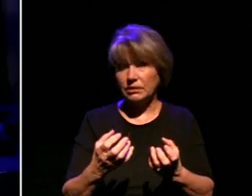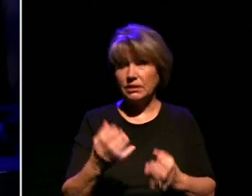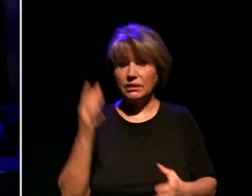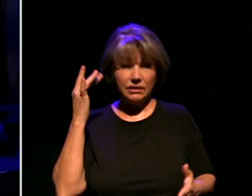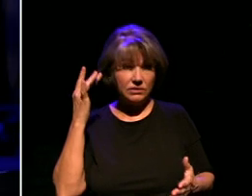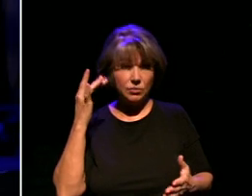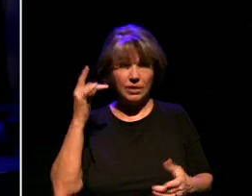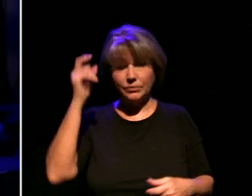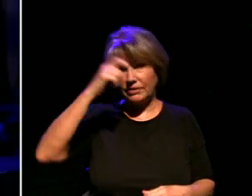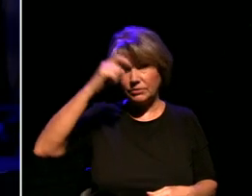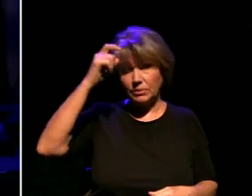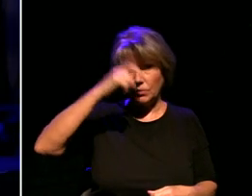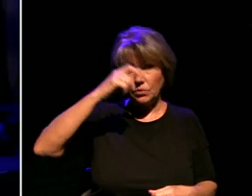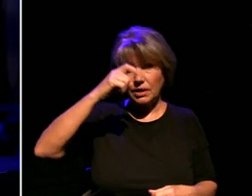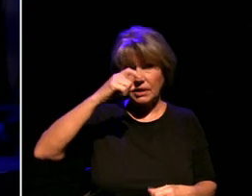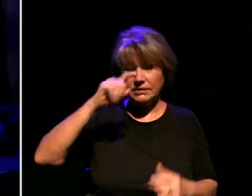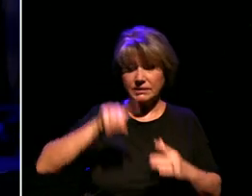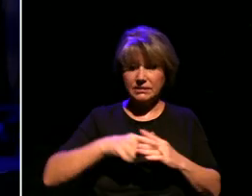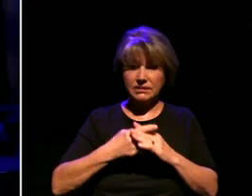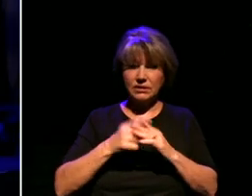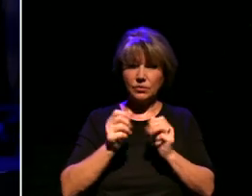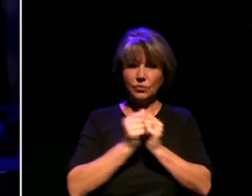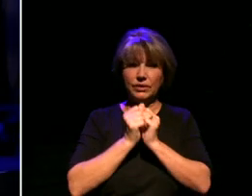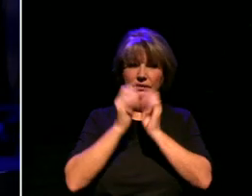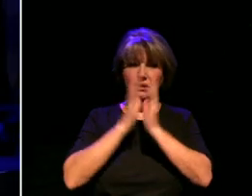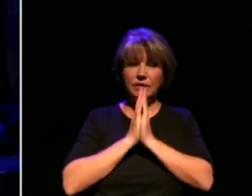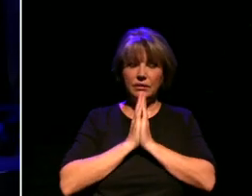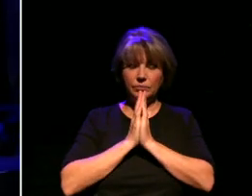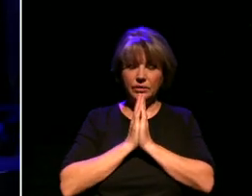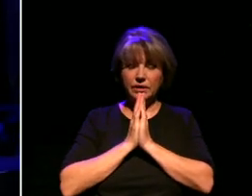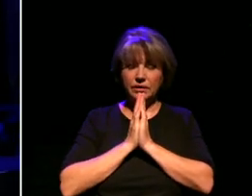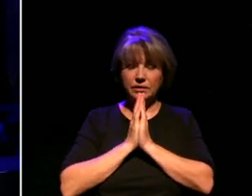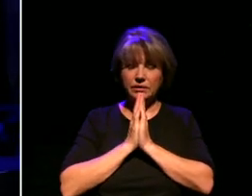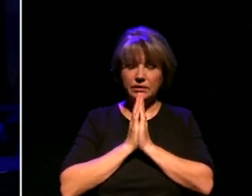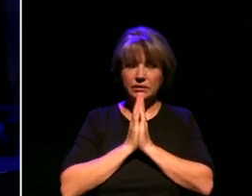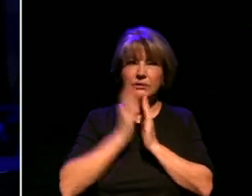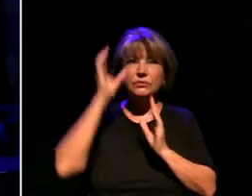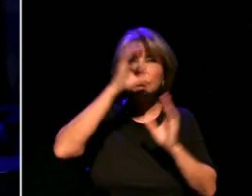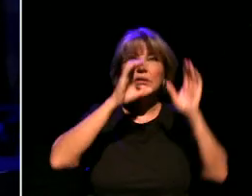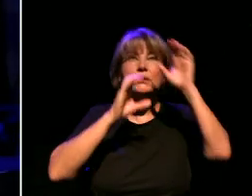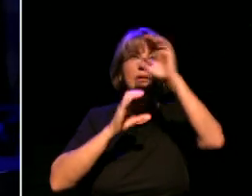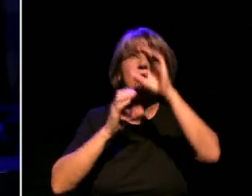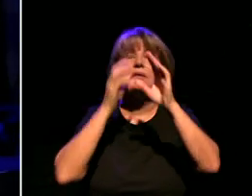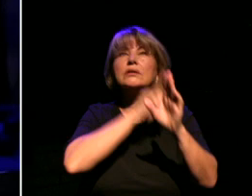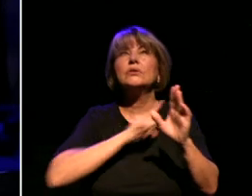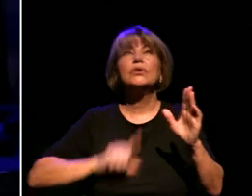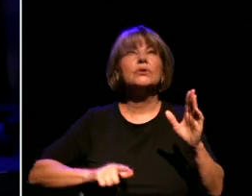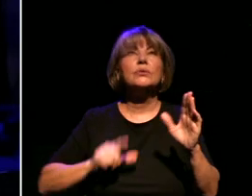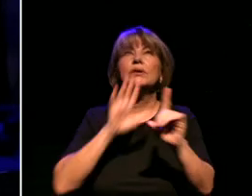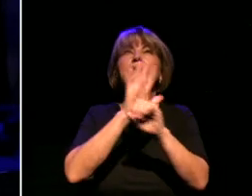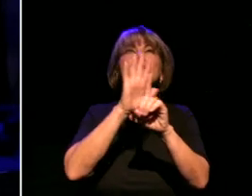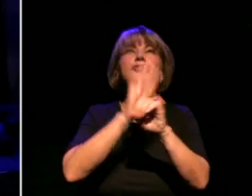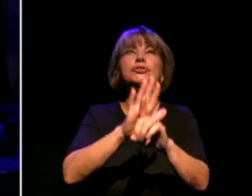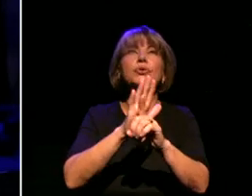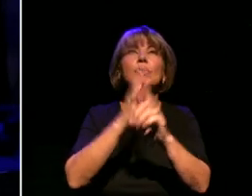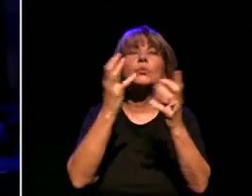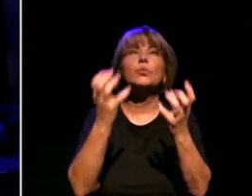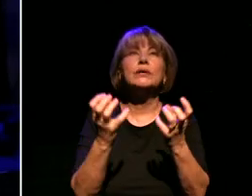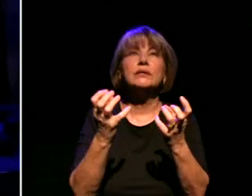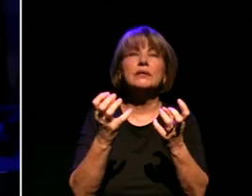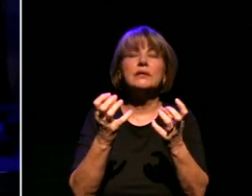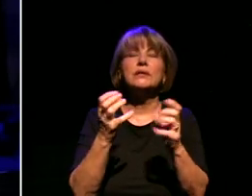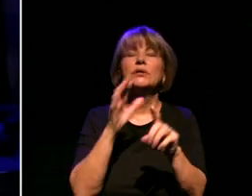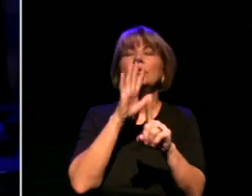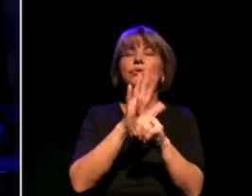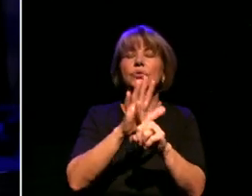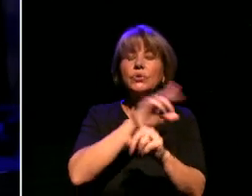to be wise, we have to start with prayer. We have to seek the Lord. We have to ask not what my will is, but God, what's your will? What's